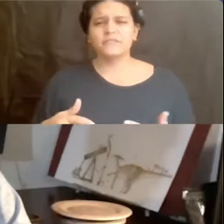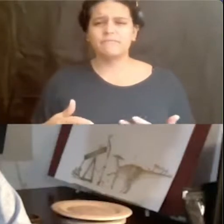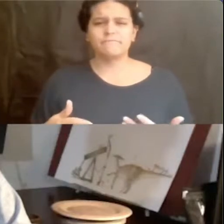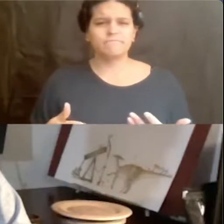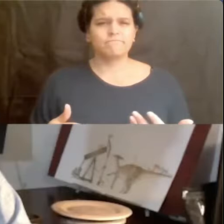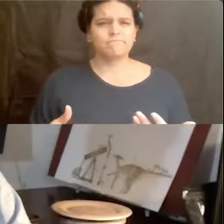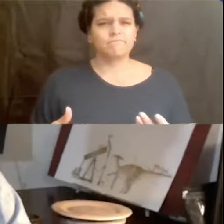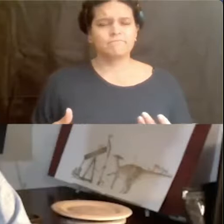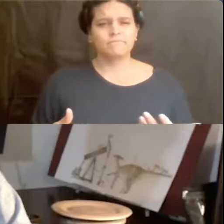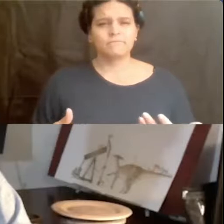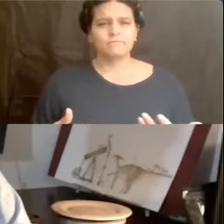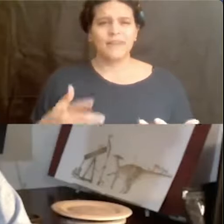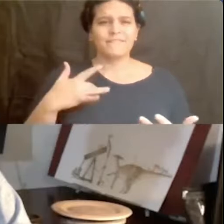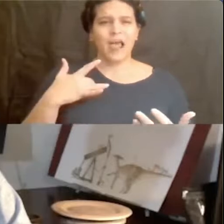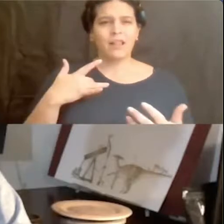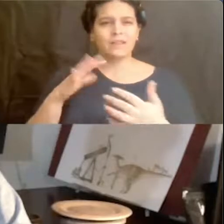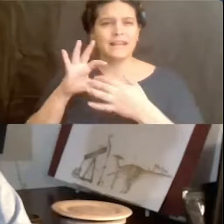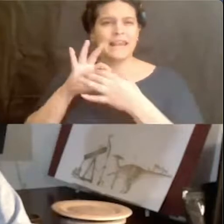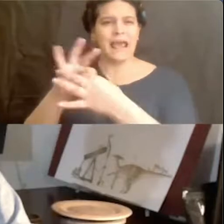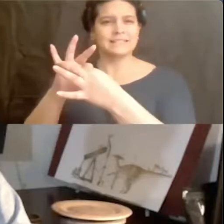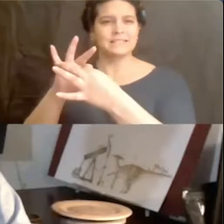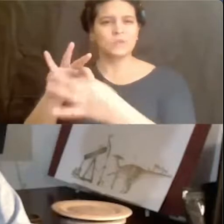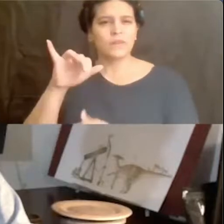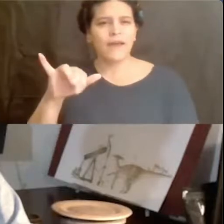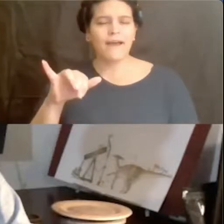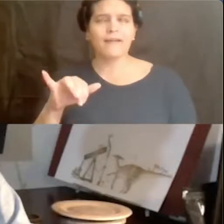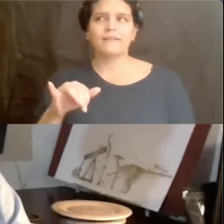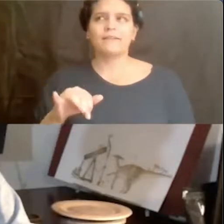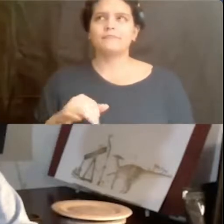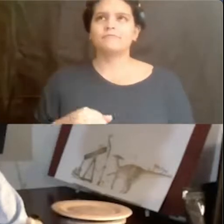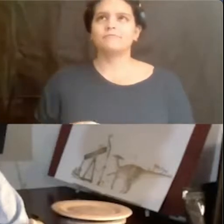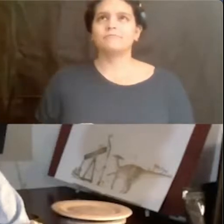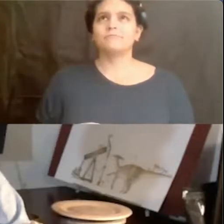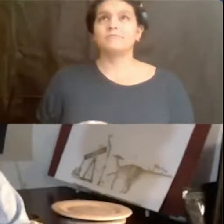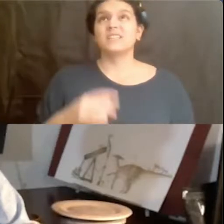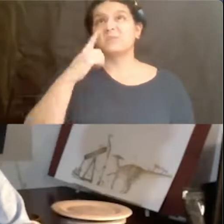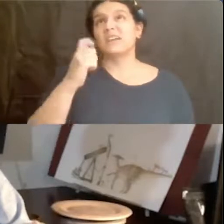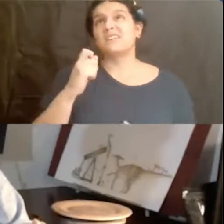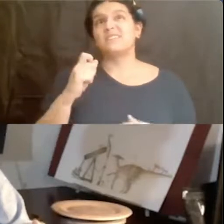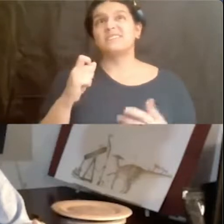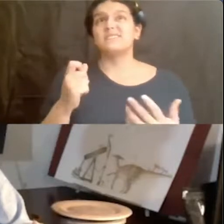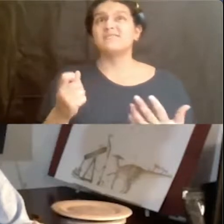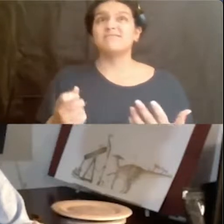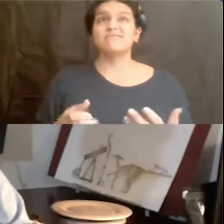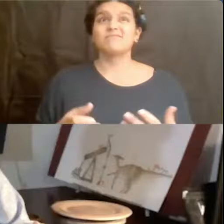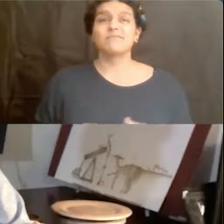in tune with that is because, especially, like,